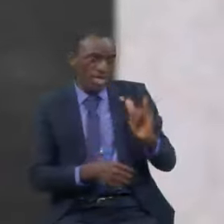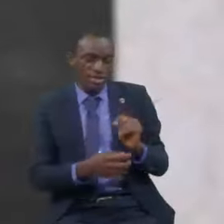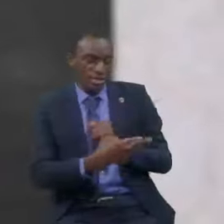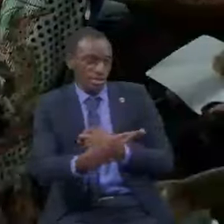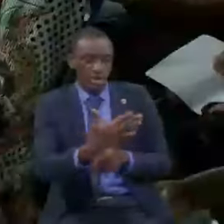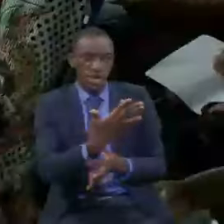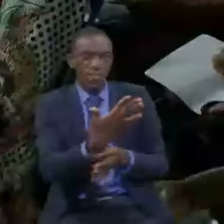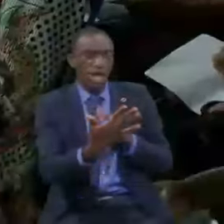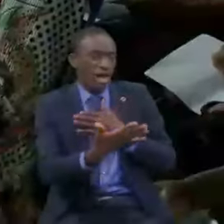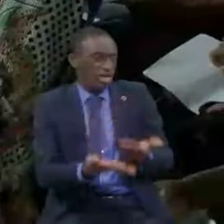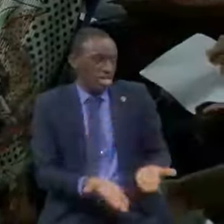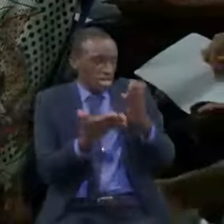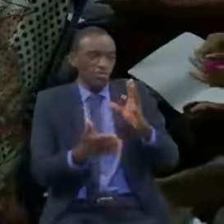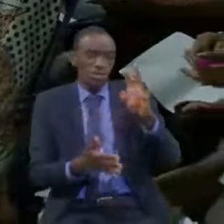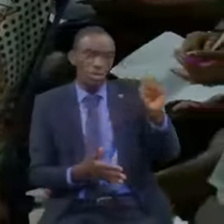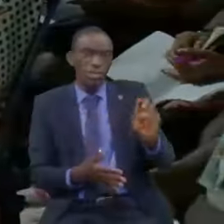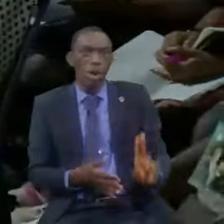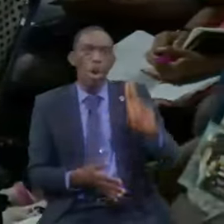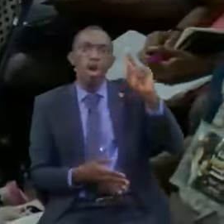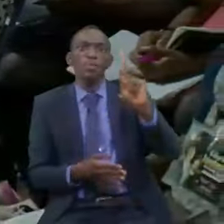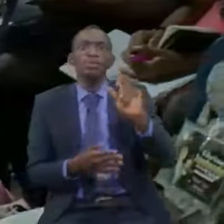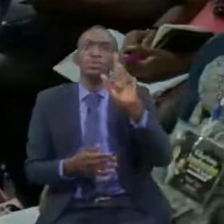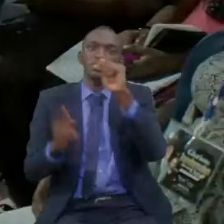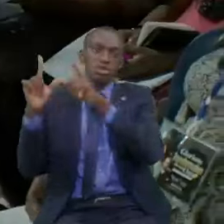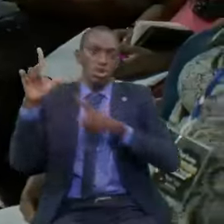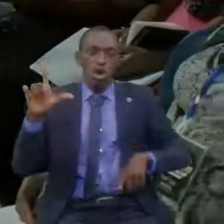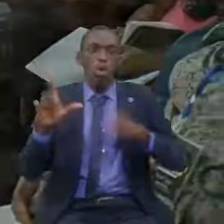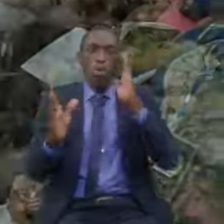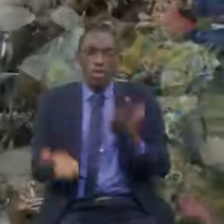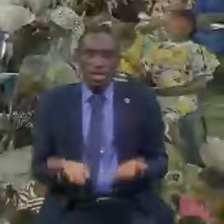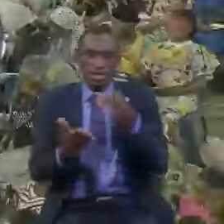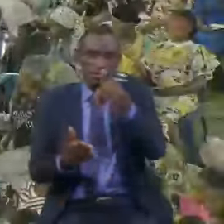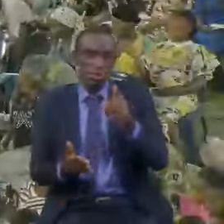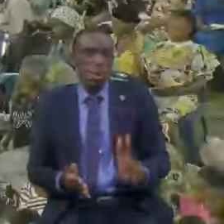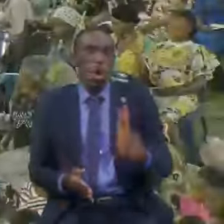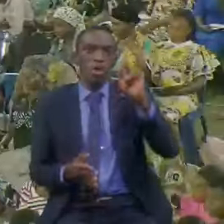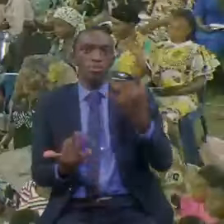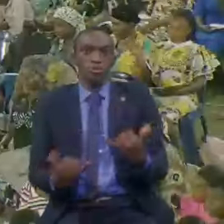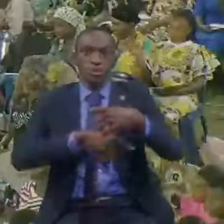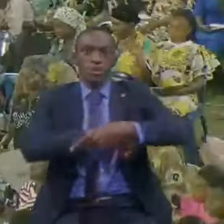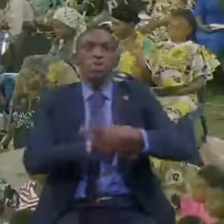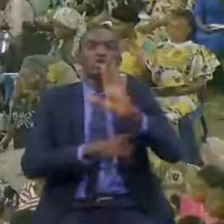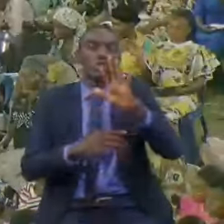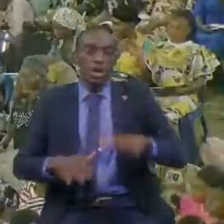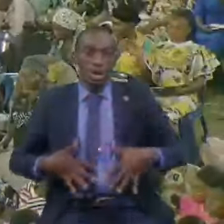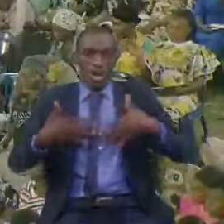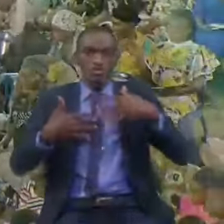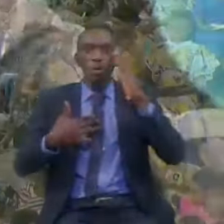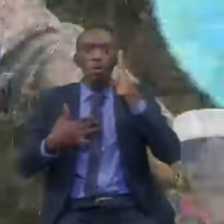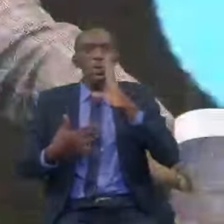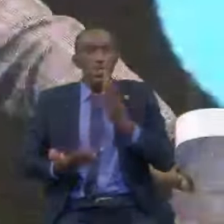you up today. Your life will be lifted up. Your body will be lifted